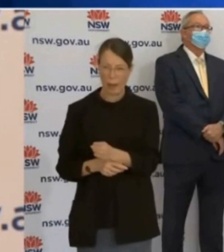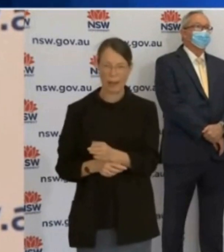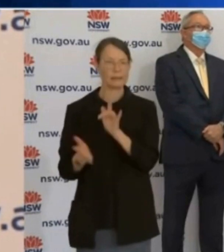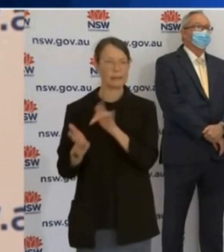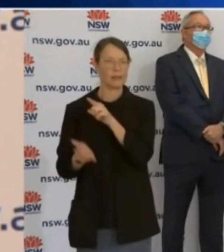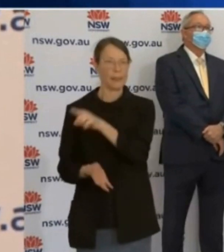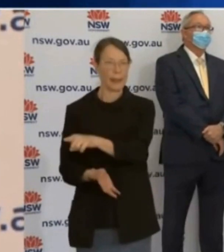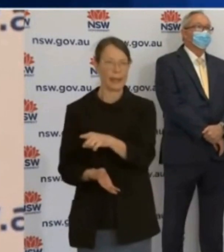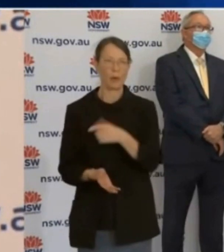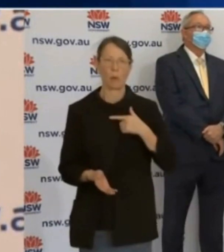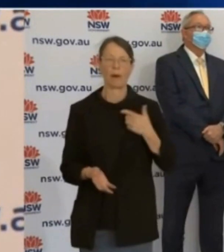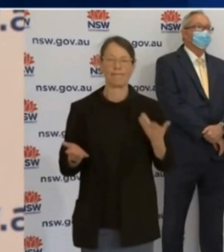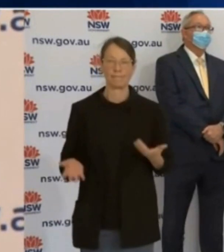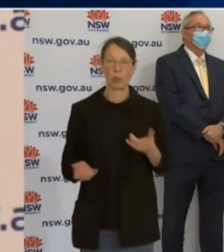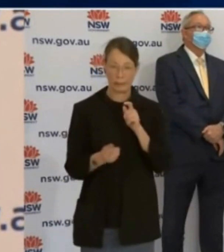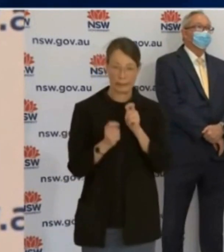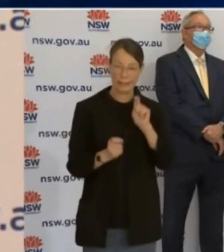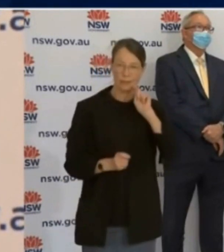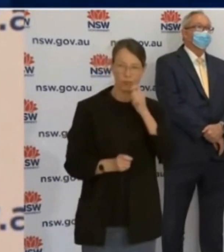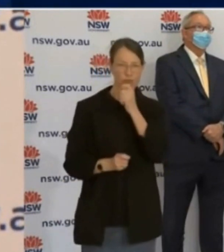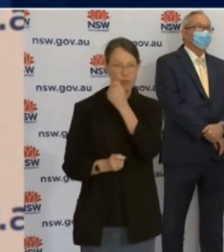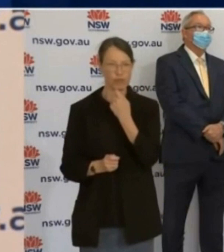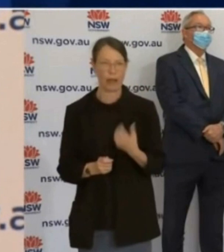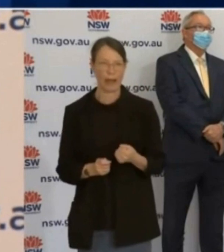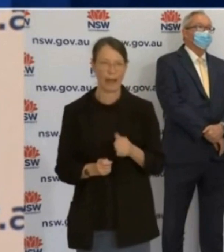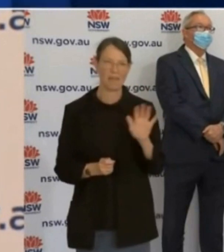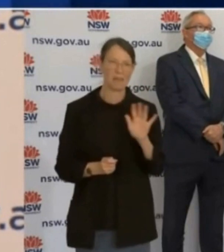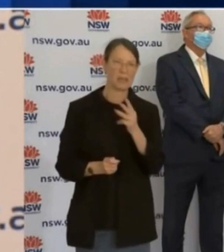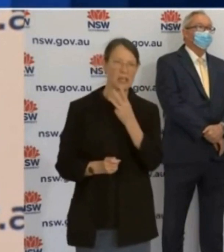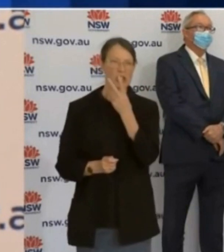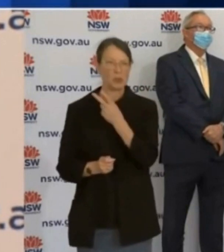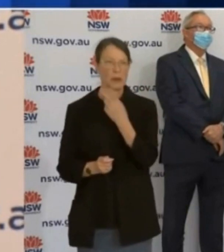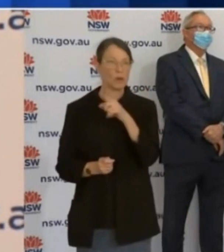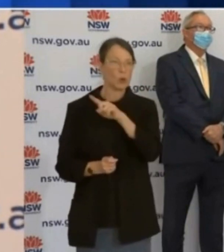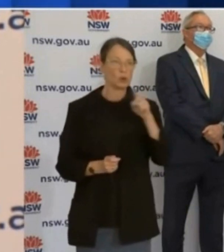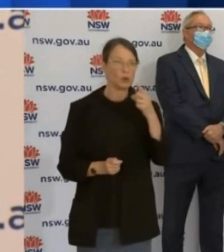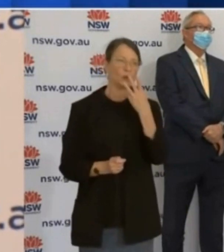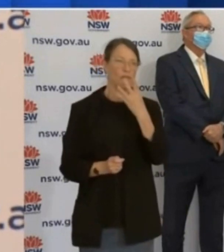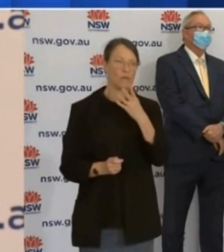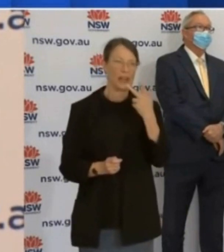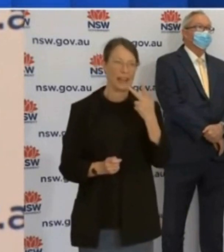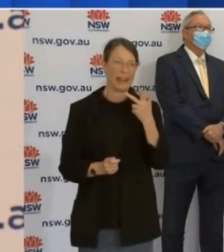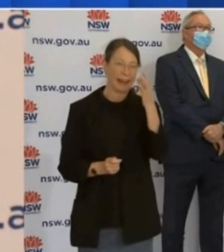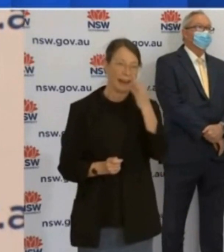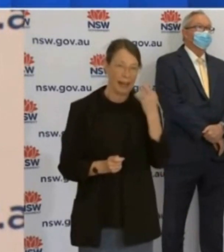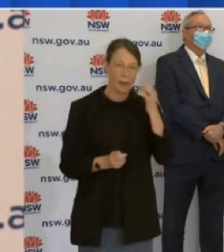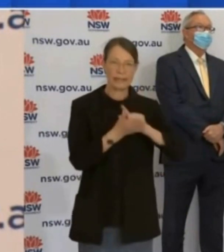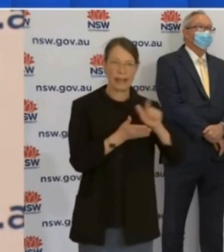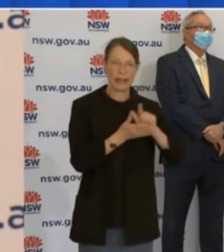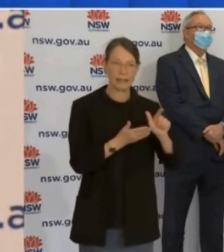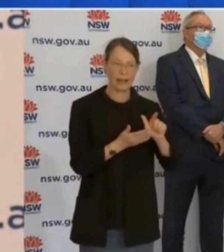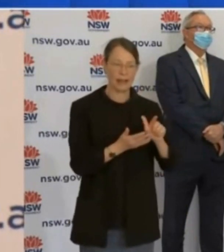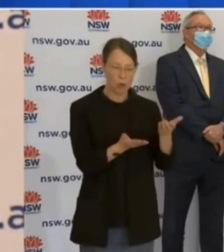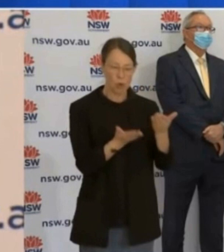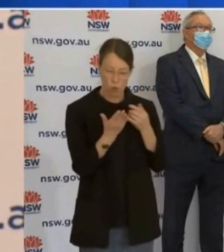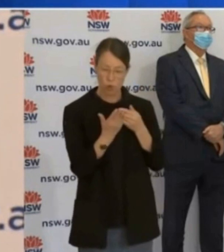person gets a test, the test result might come back 24 to 48 hours later, and then you interview the person. And so obviously